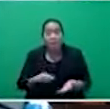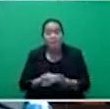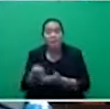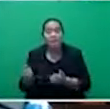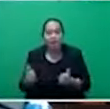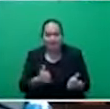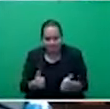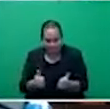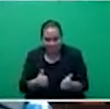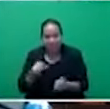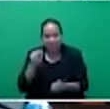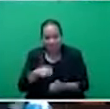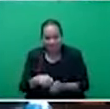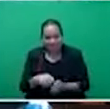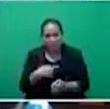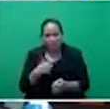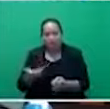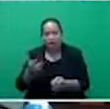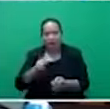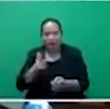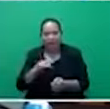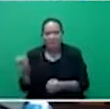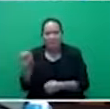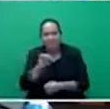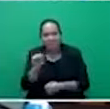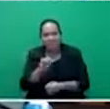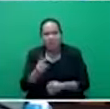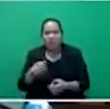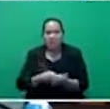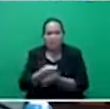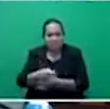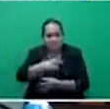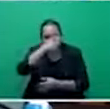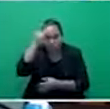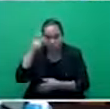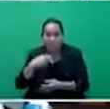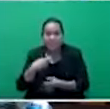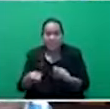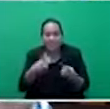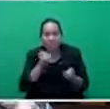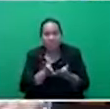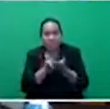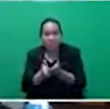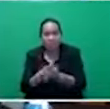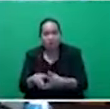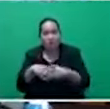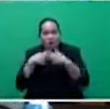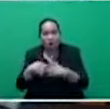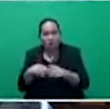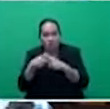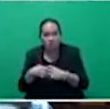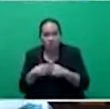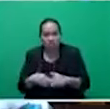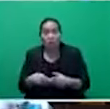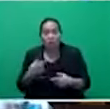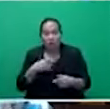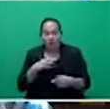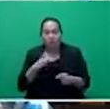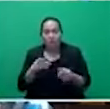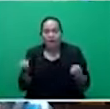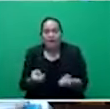administration of it. We had to hire vehicles, we had to pay nurses, we had to send people on boats, on horses, whatever it was, to get to people to vaccinate